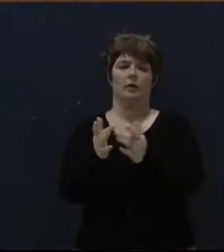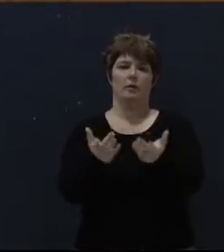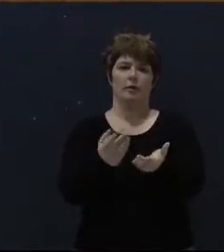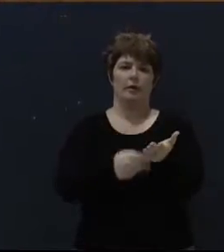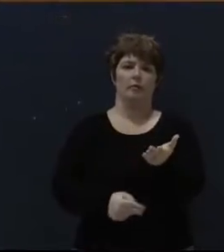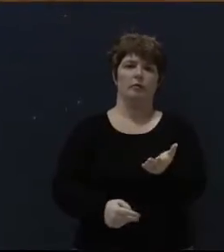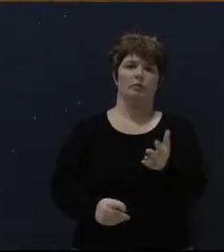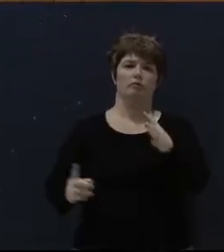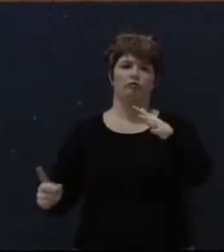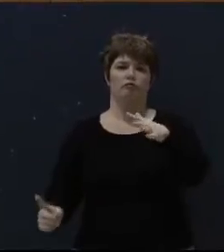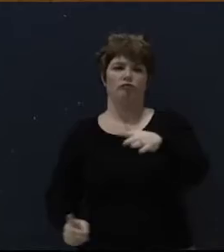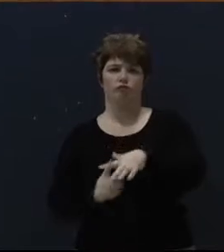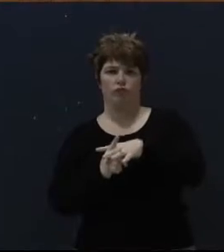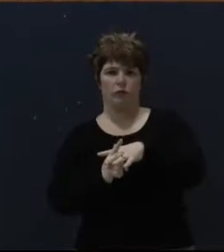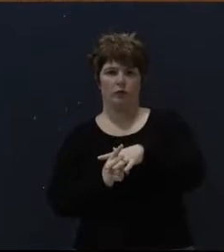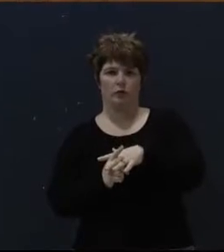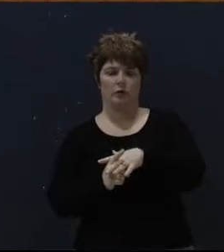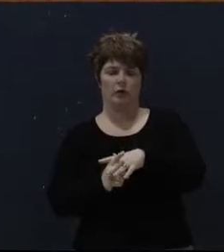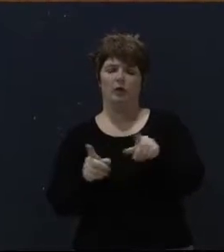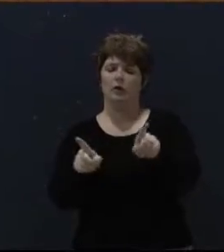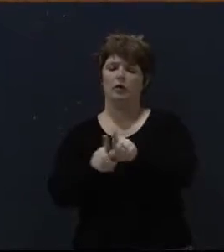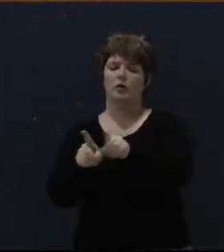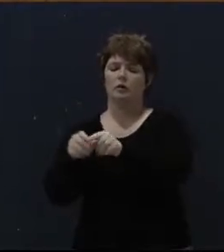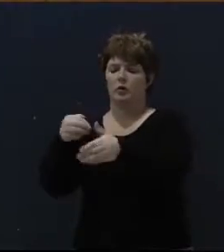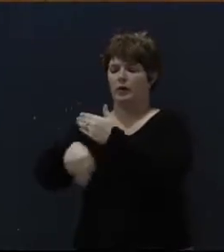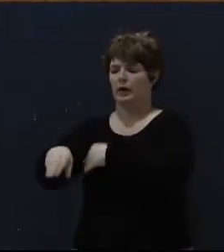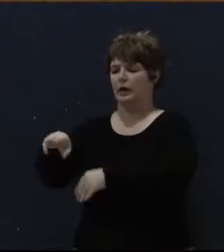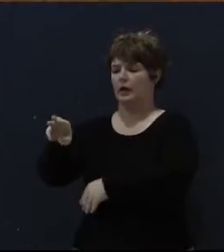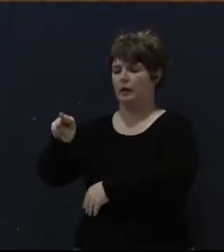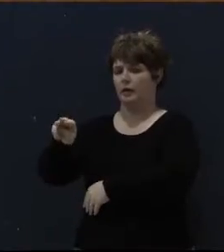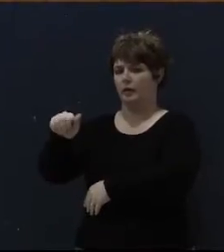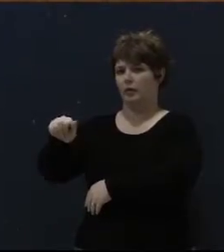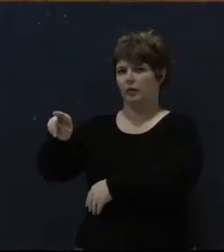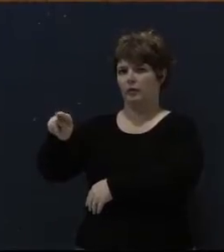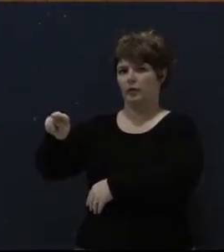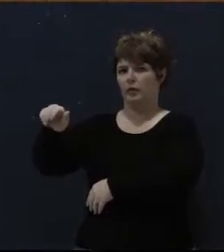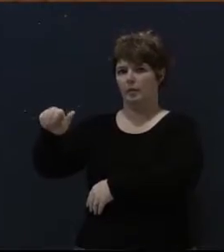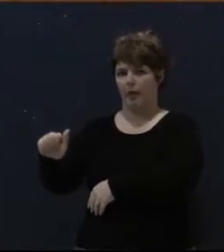there? Manna. Now,